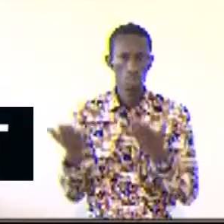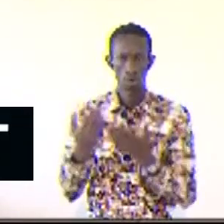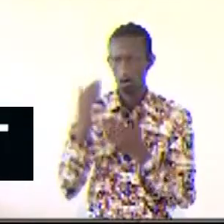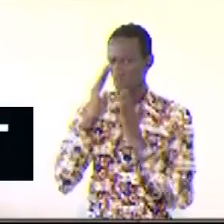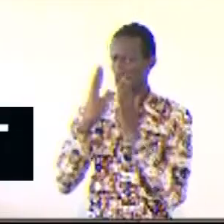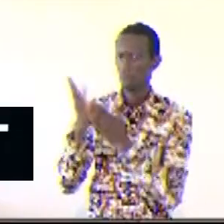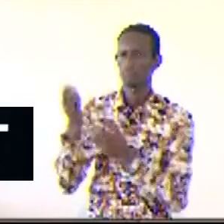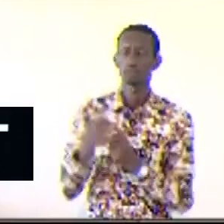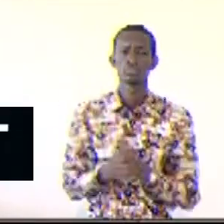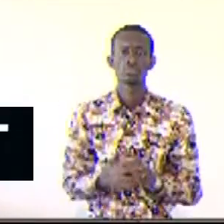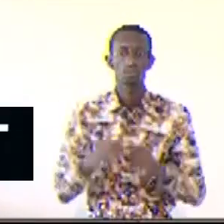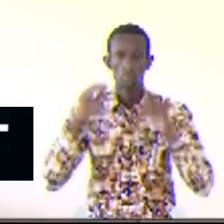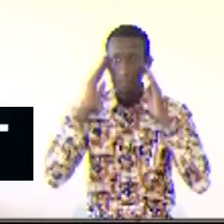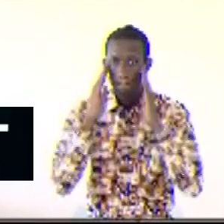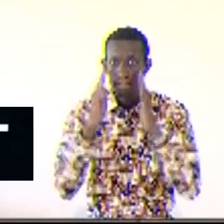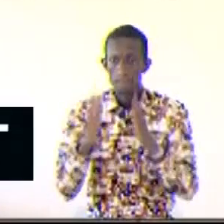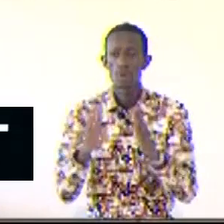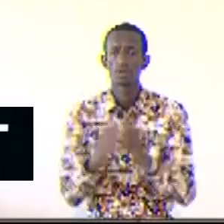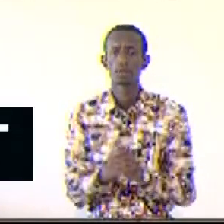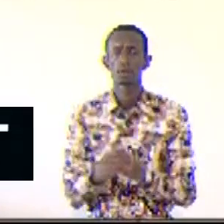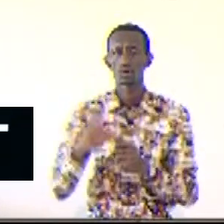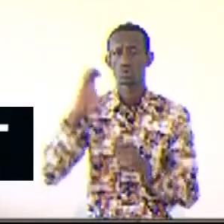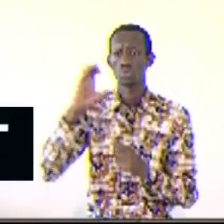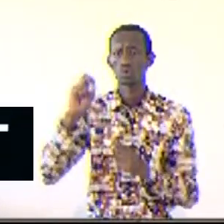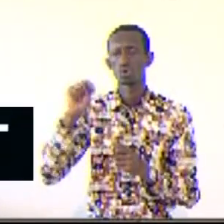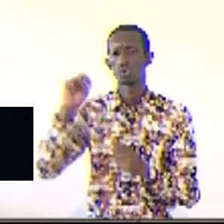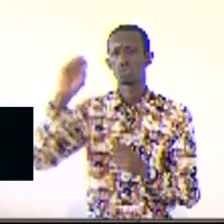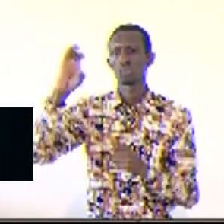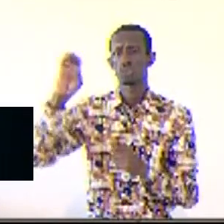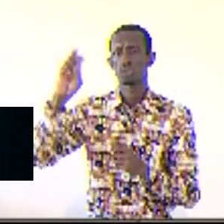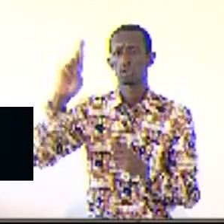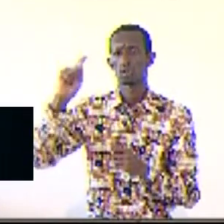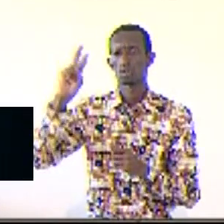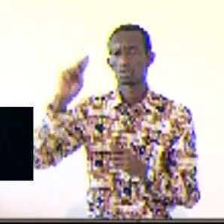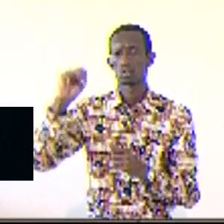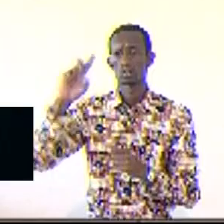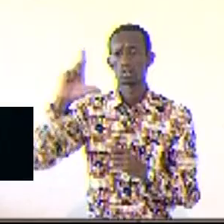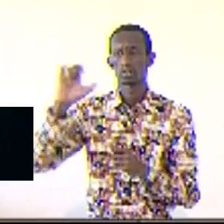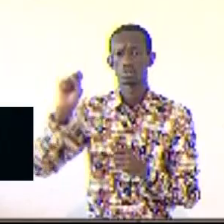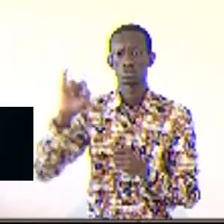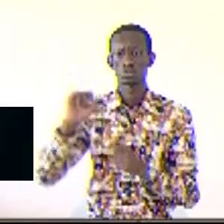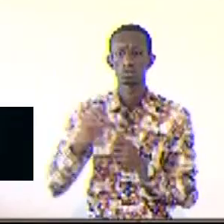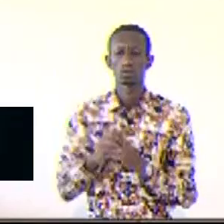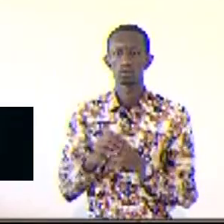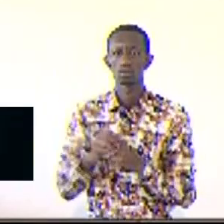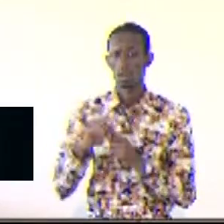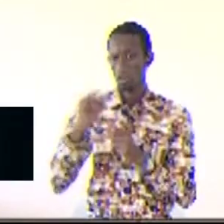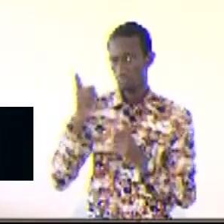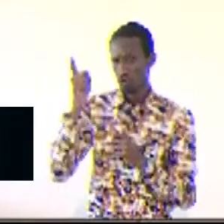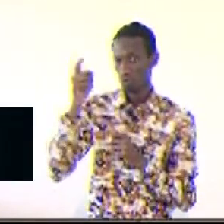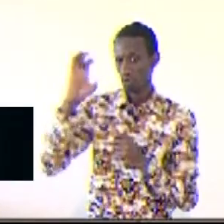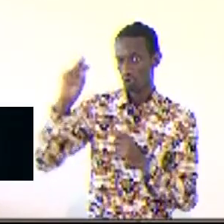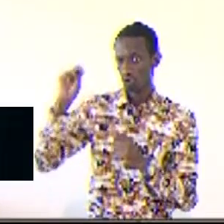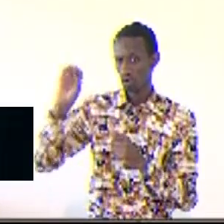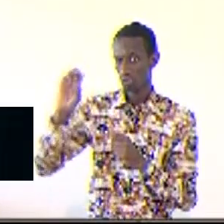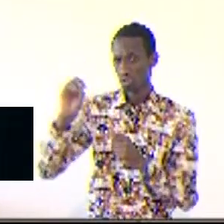Concentration, briefly, we said when the concentration of the reactants are high,